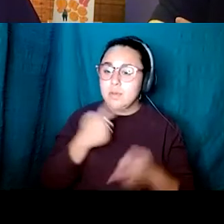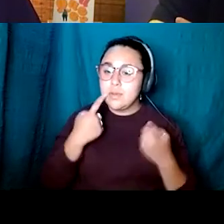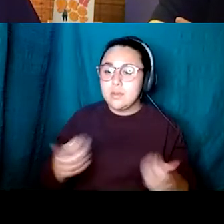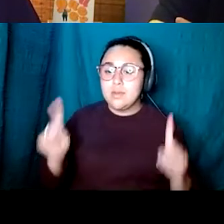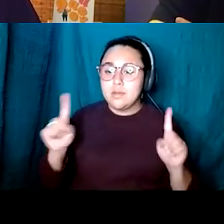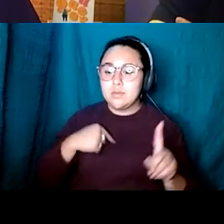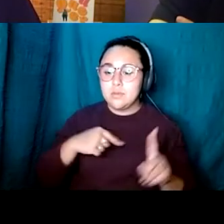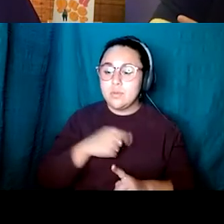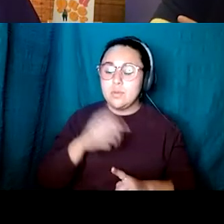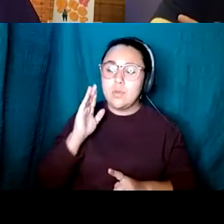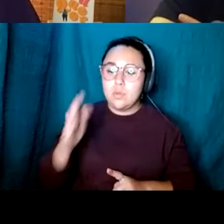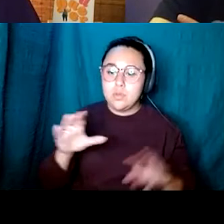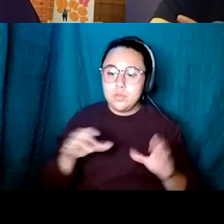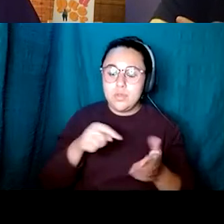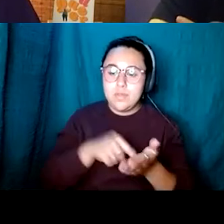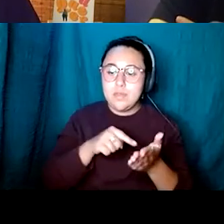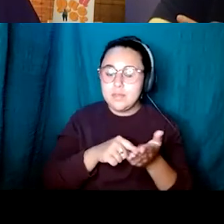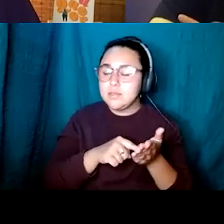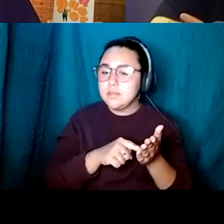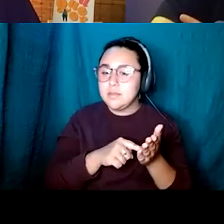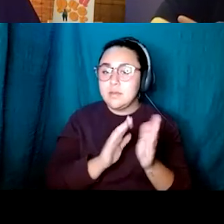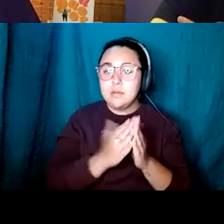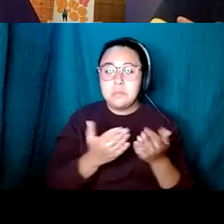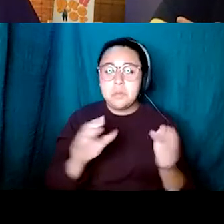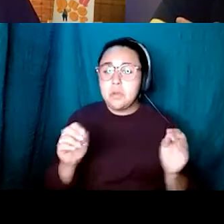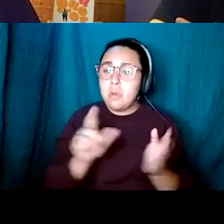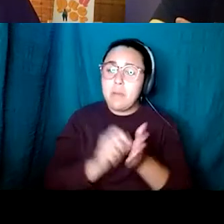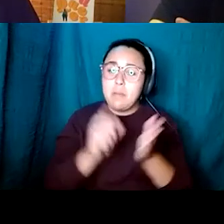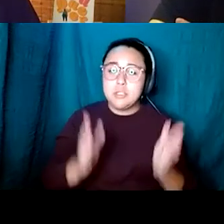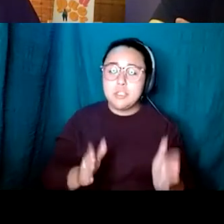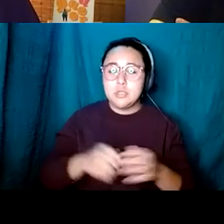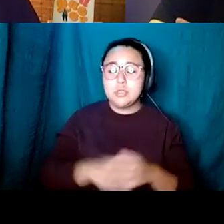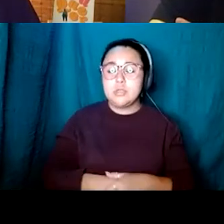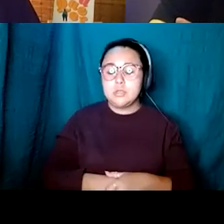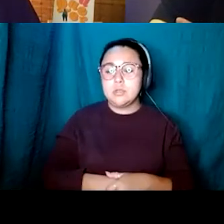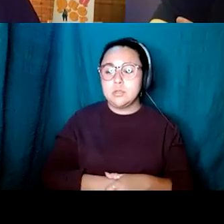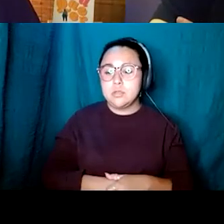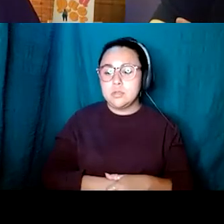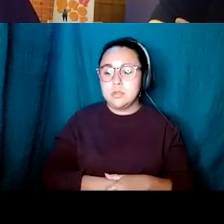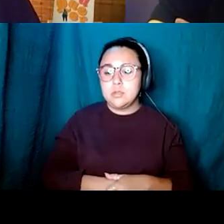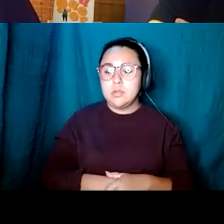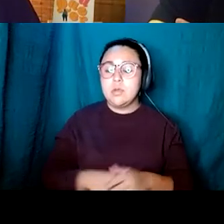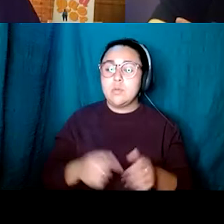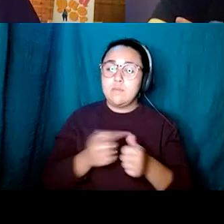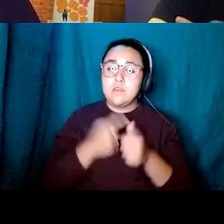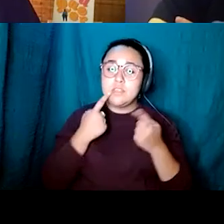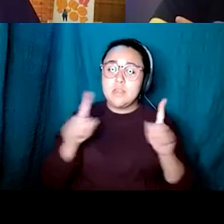were going to do this book. And we didn't have a publisher when we first announced that we were doing this, that him and I were doing